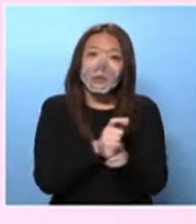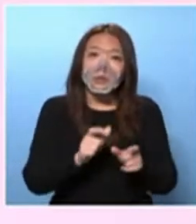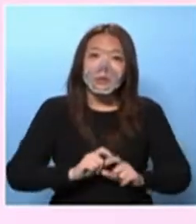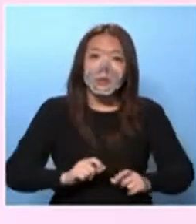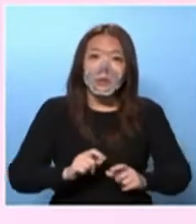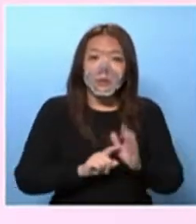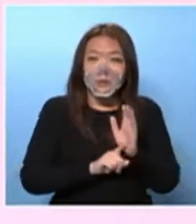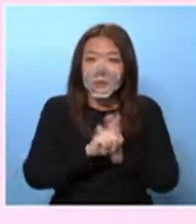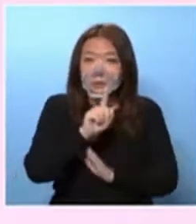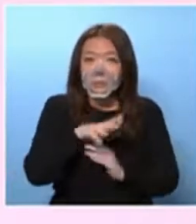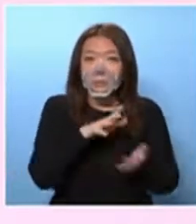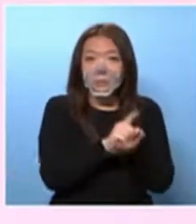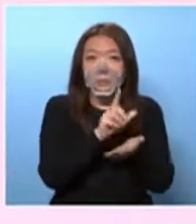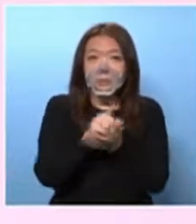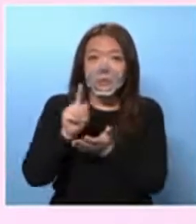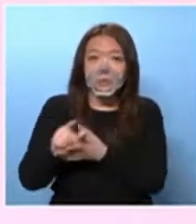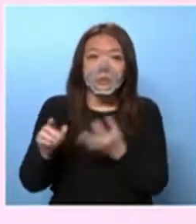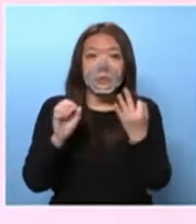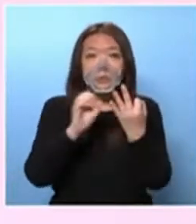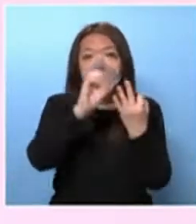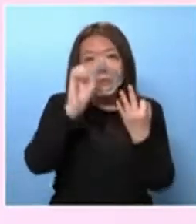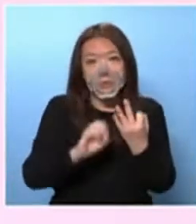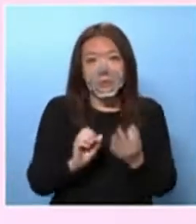annum is adopted for the MRF.